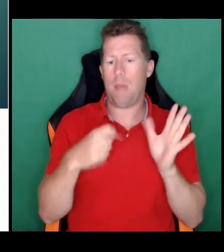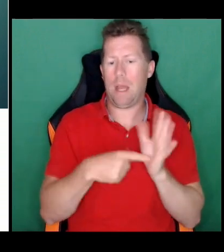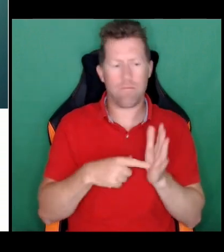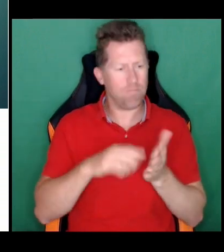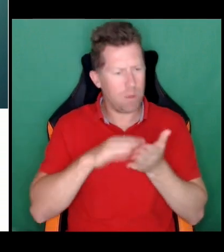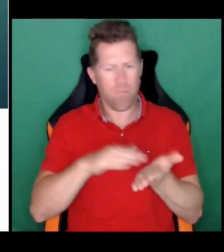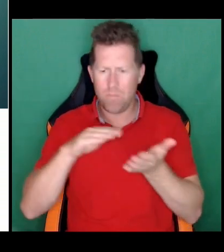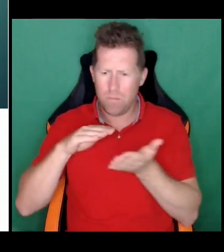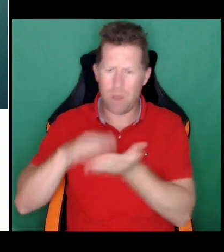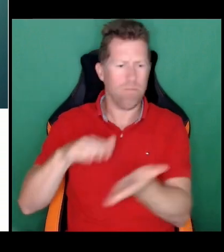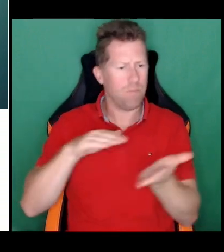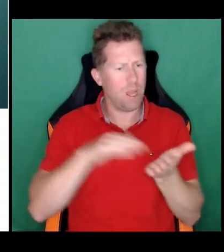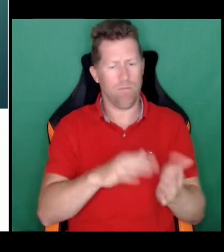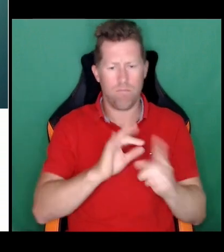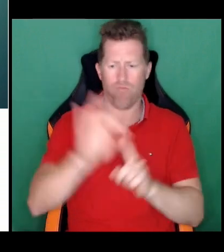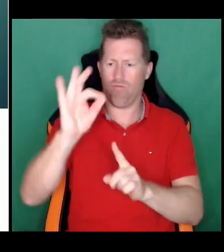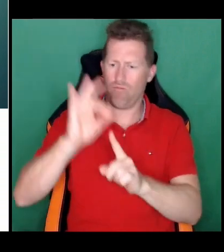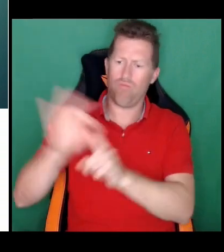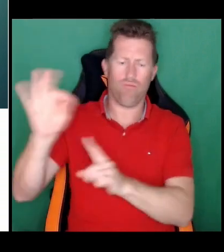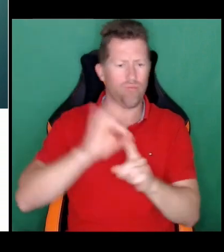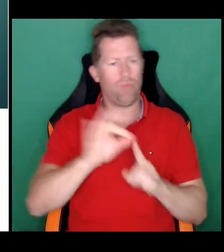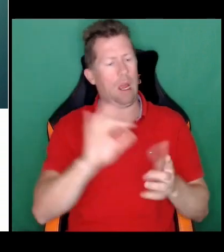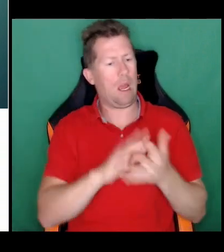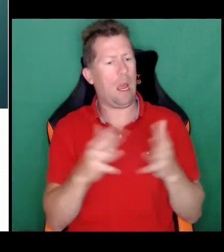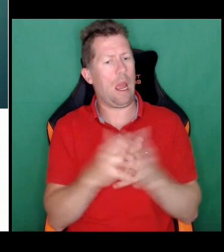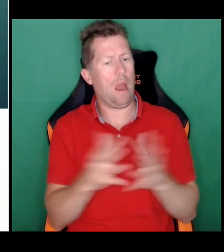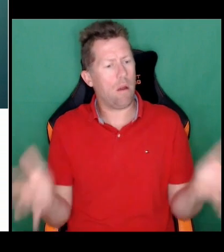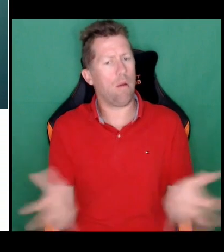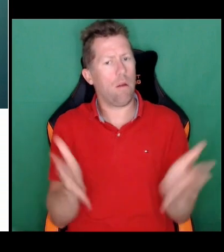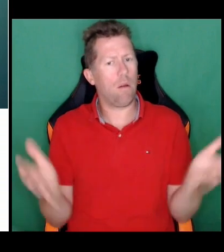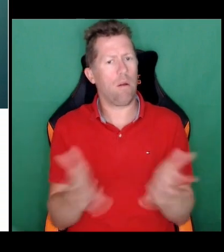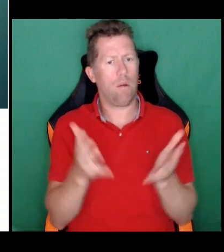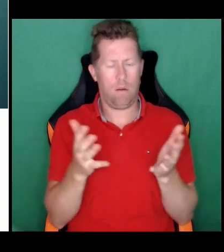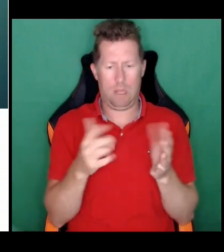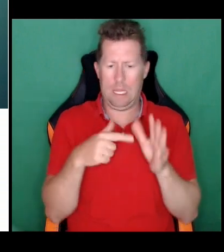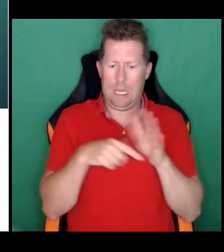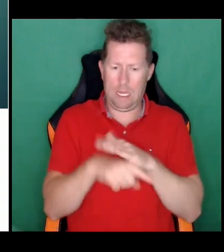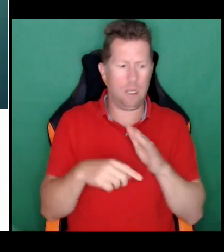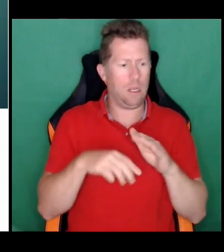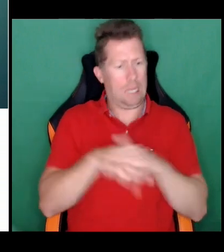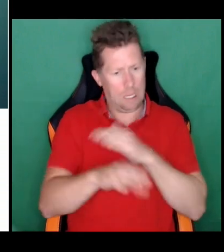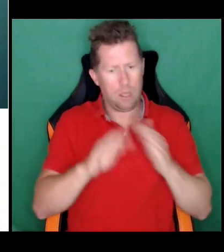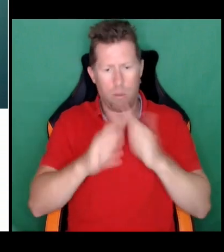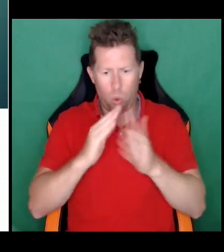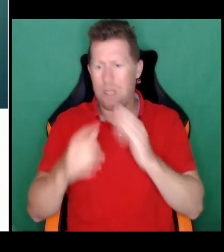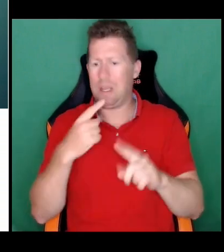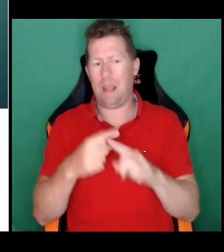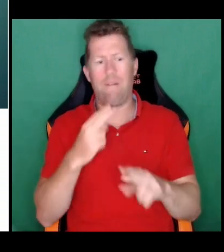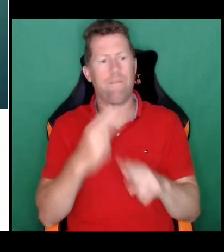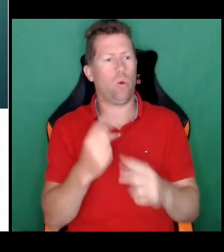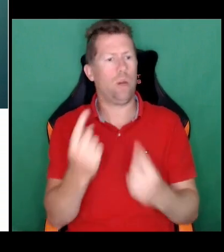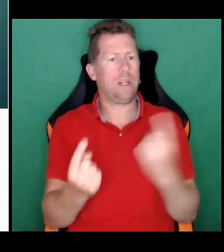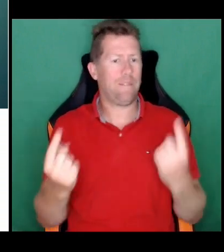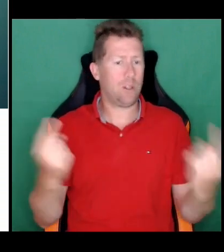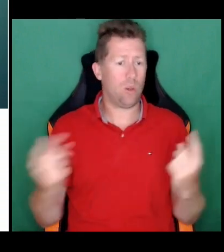we do is geared towards a practical application and impact at community and individual level.